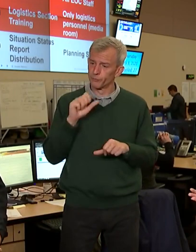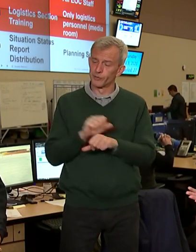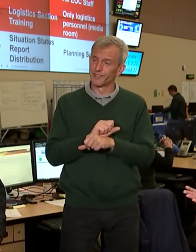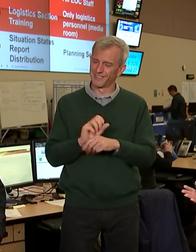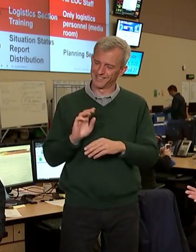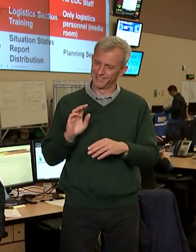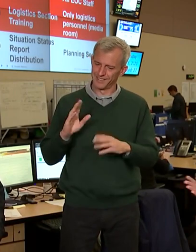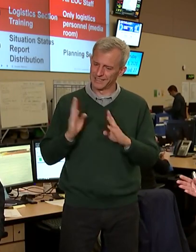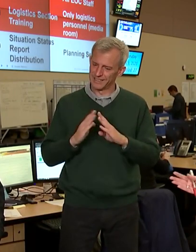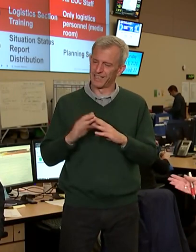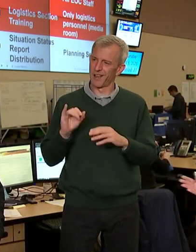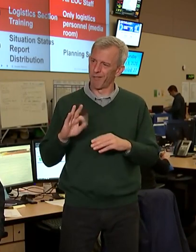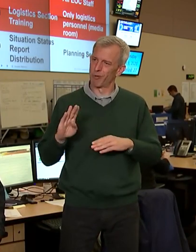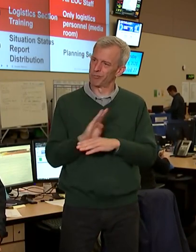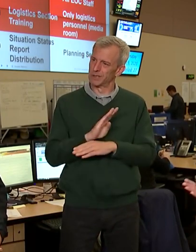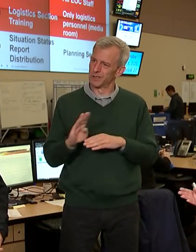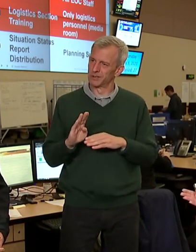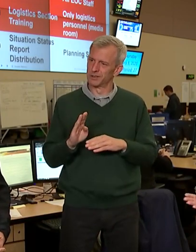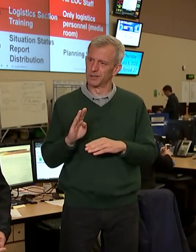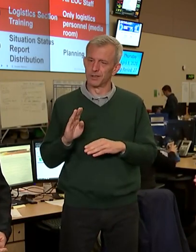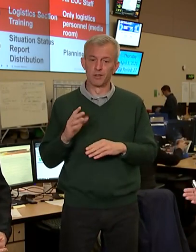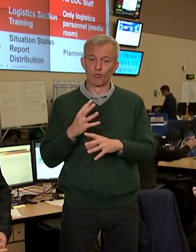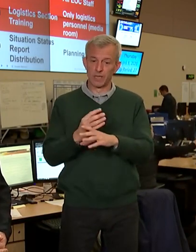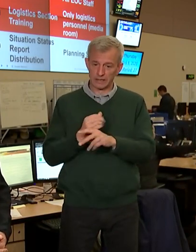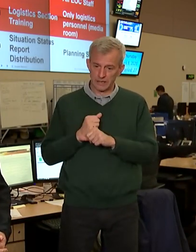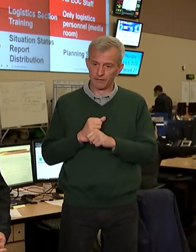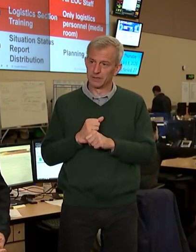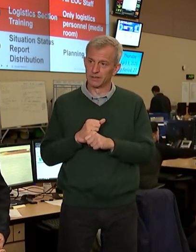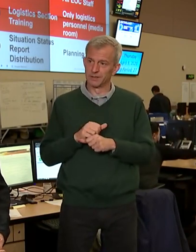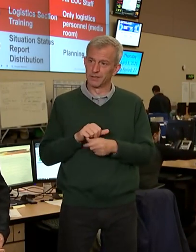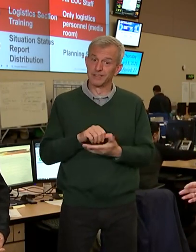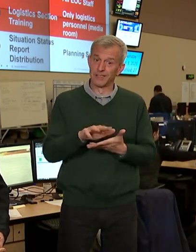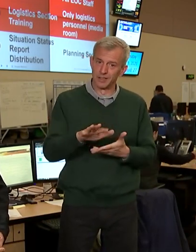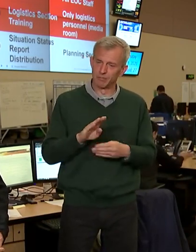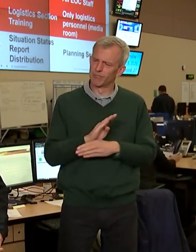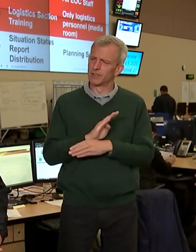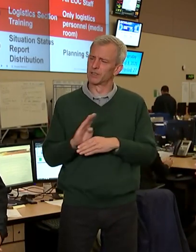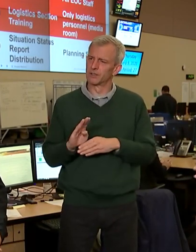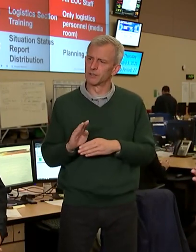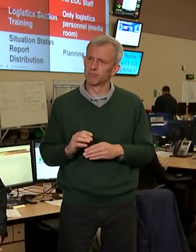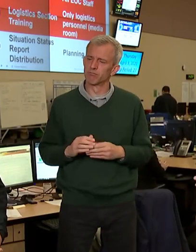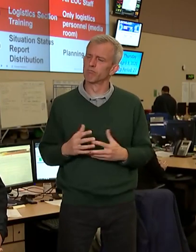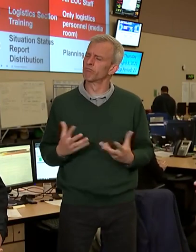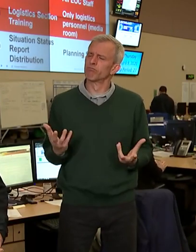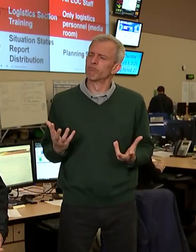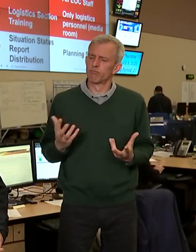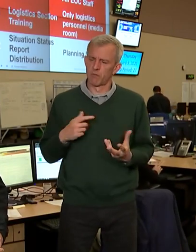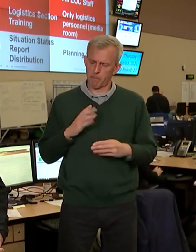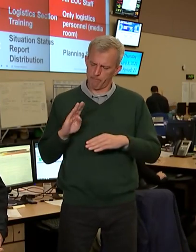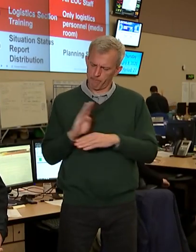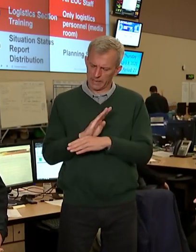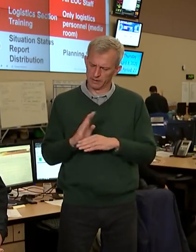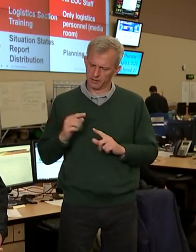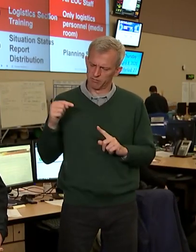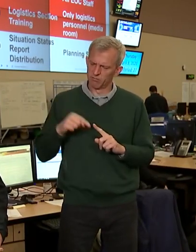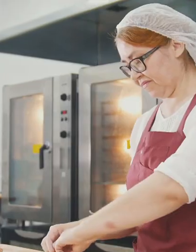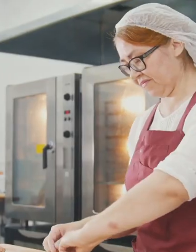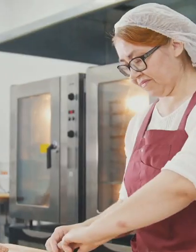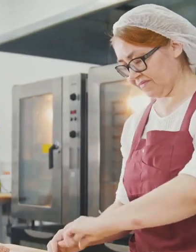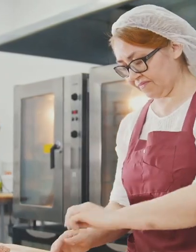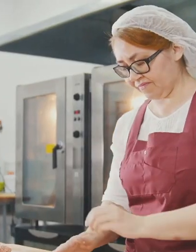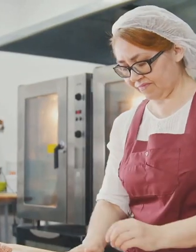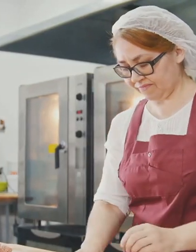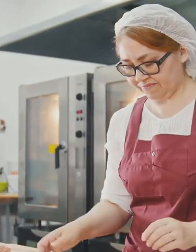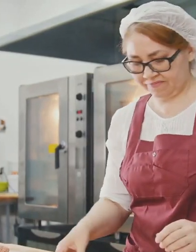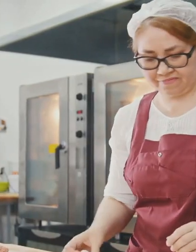of business, and business going in and business going out, and how important that is. What is it about business that is so essential here